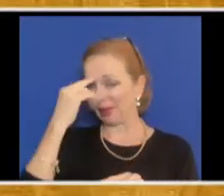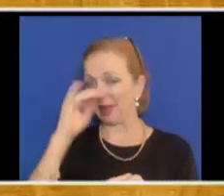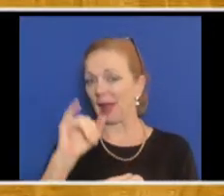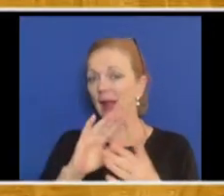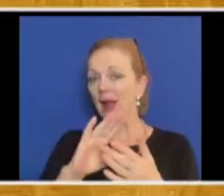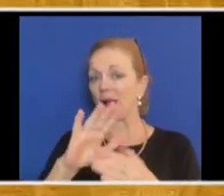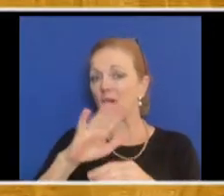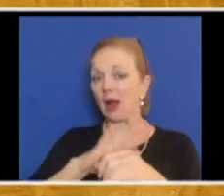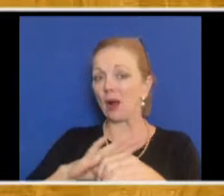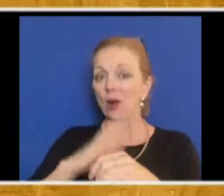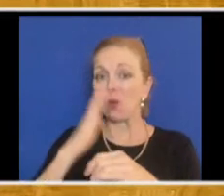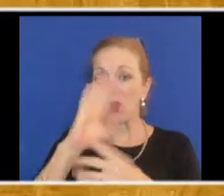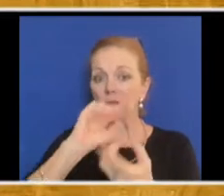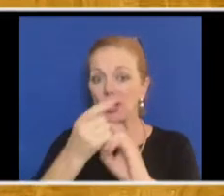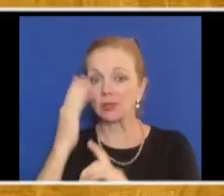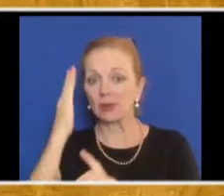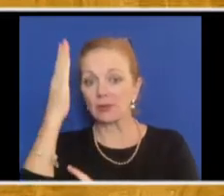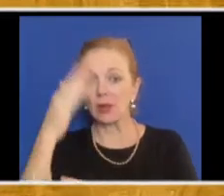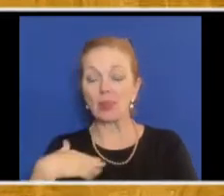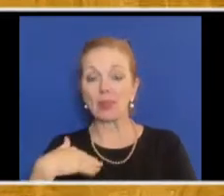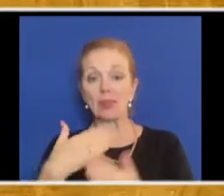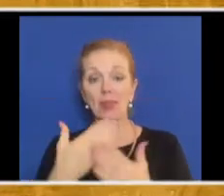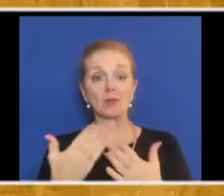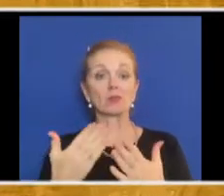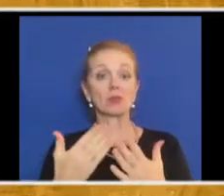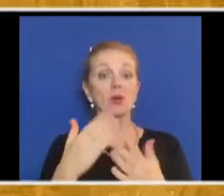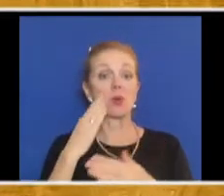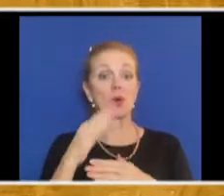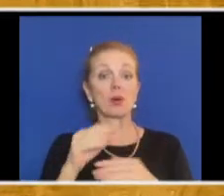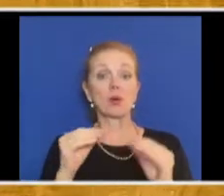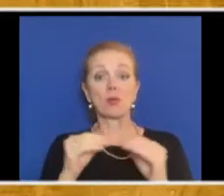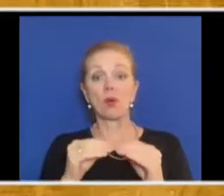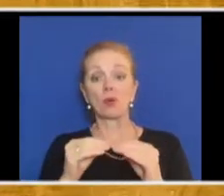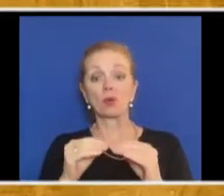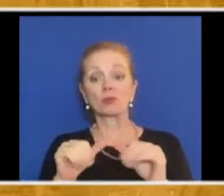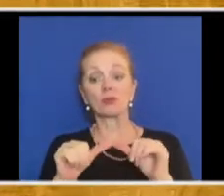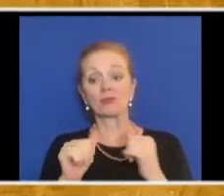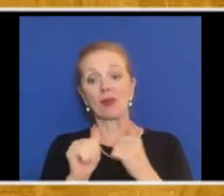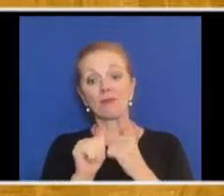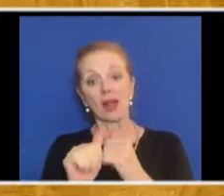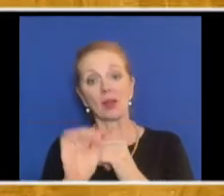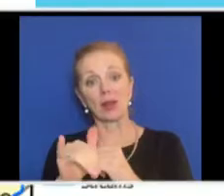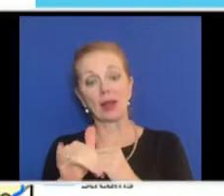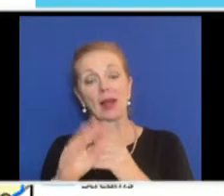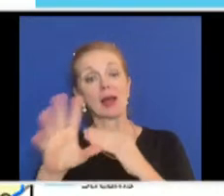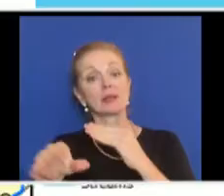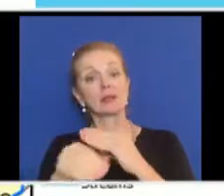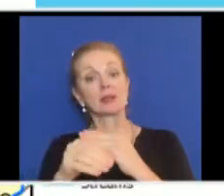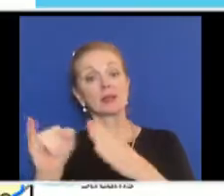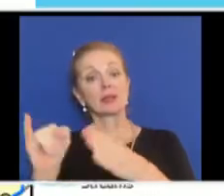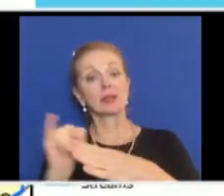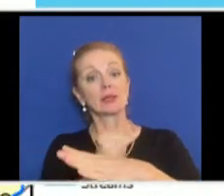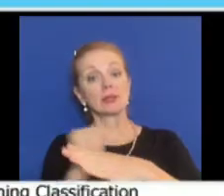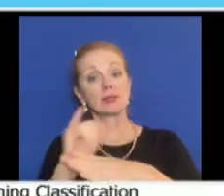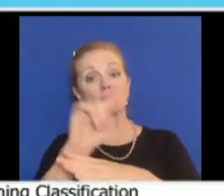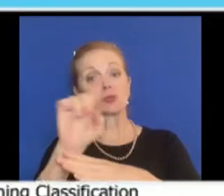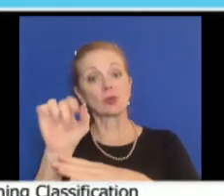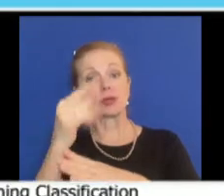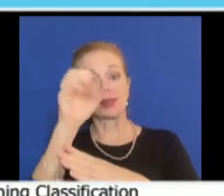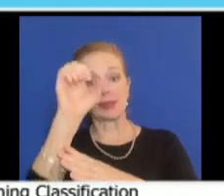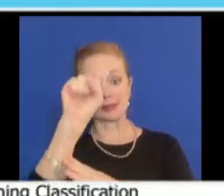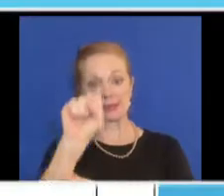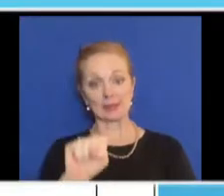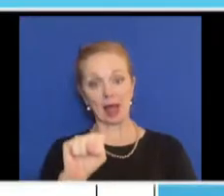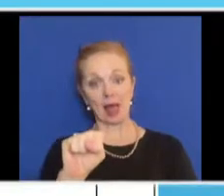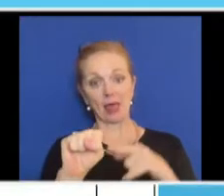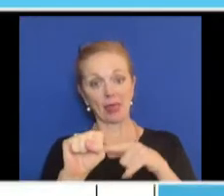and that this product type would be be much more in in keeping with that additionally we've got some industrial zoning to the south of us